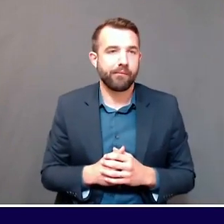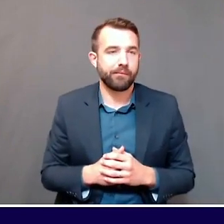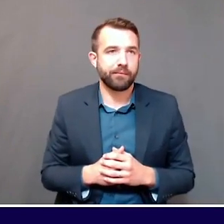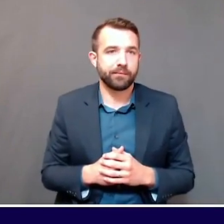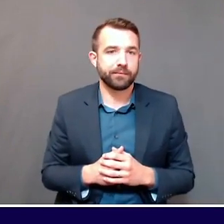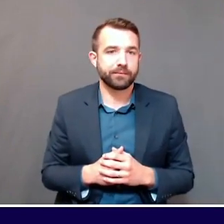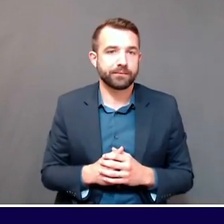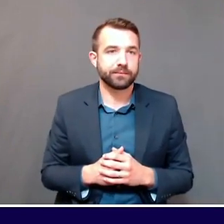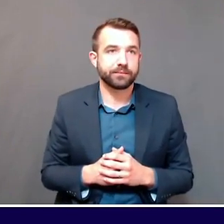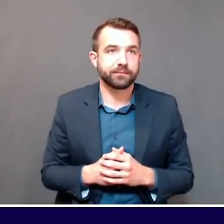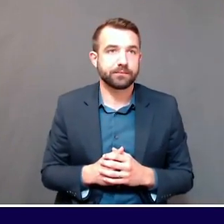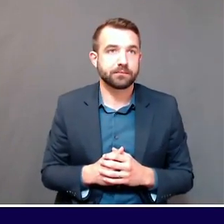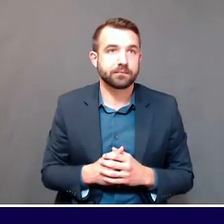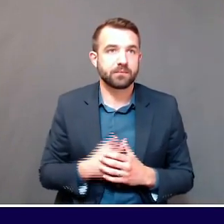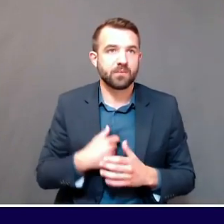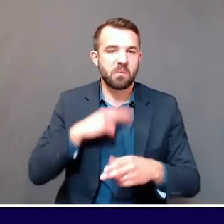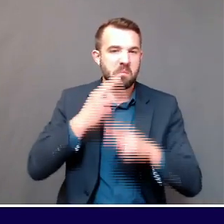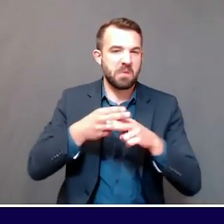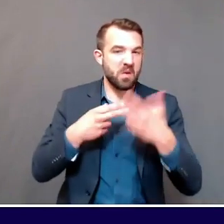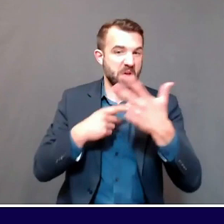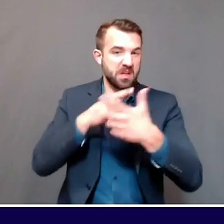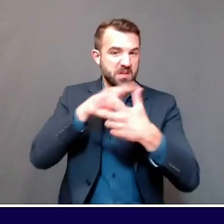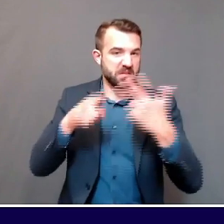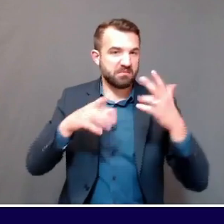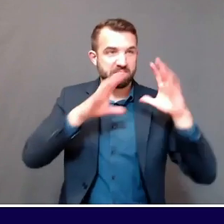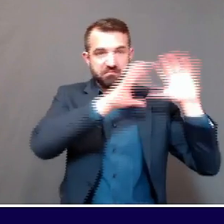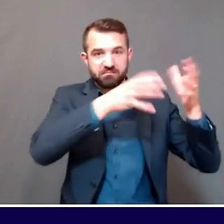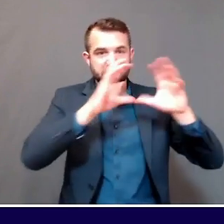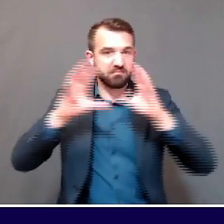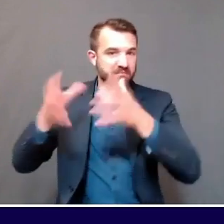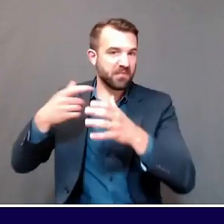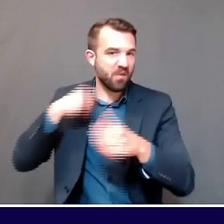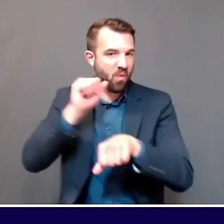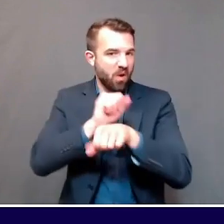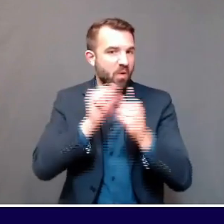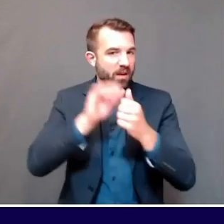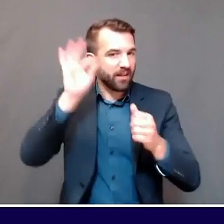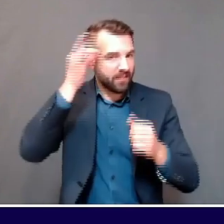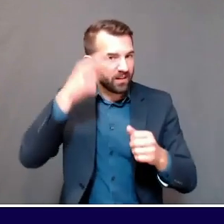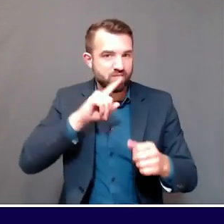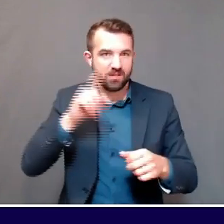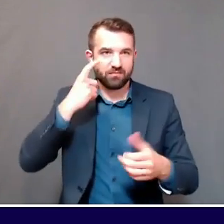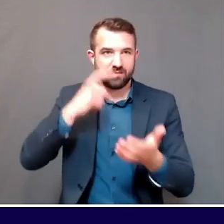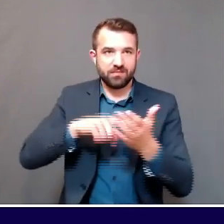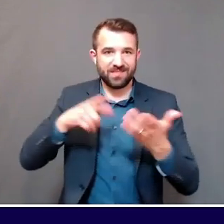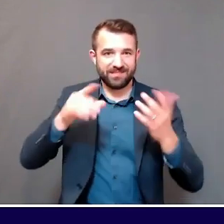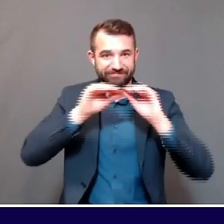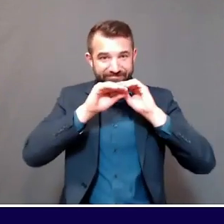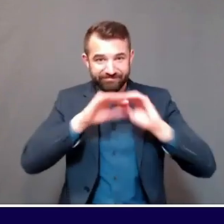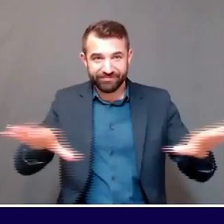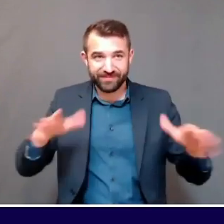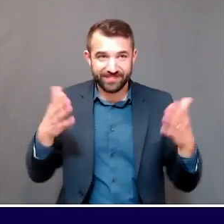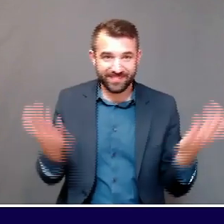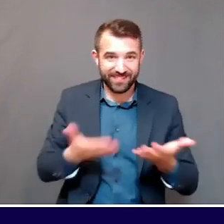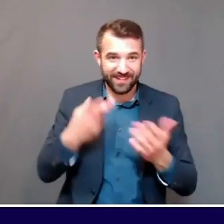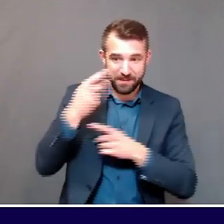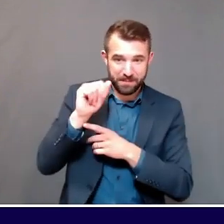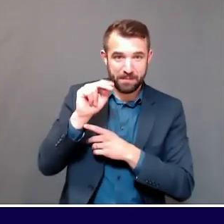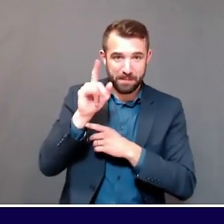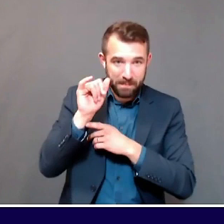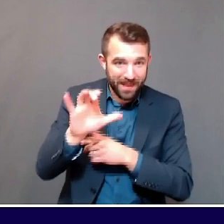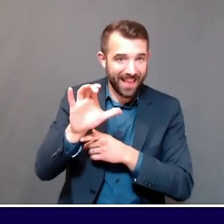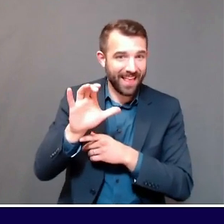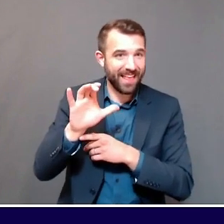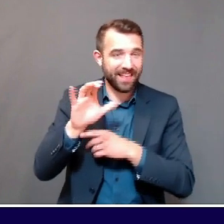that because we recognize that we're in the midst of a pandemic. And so although there have